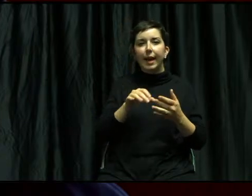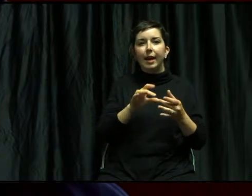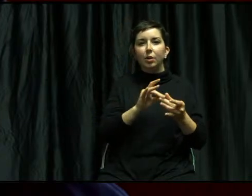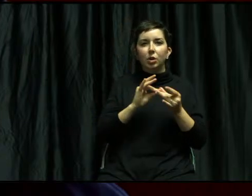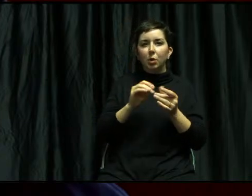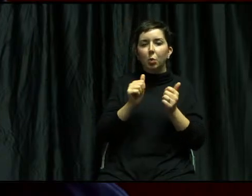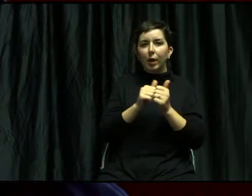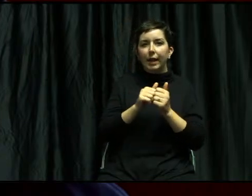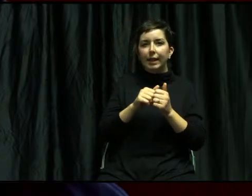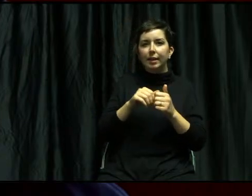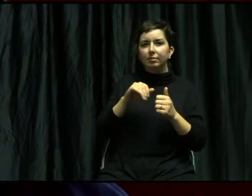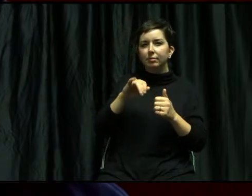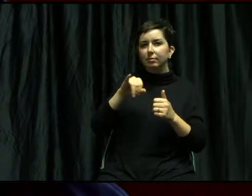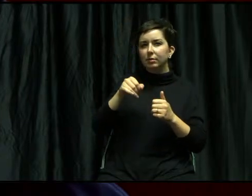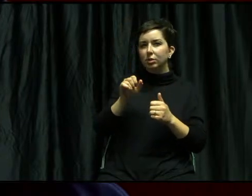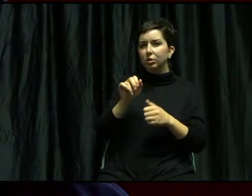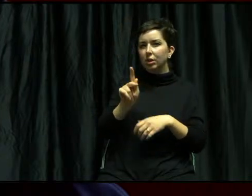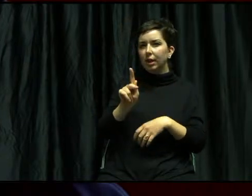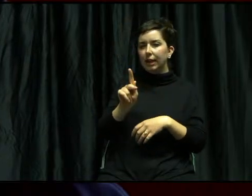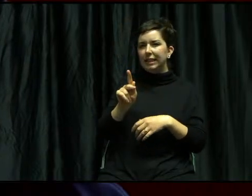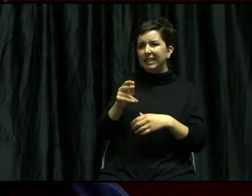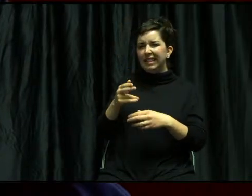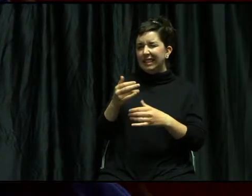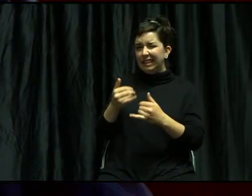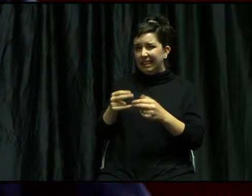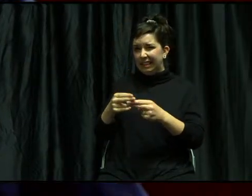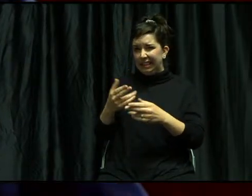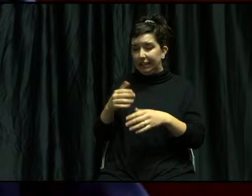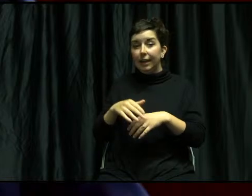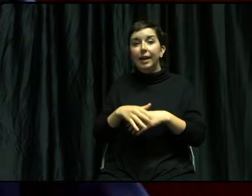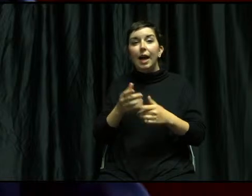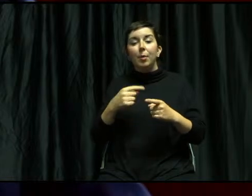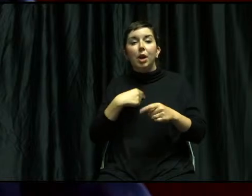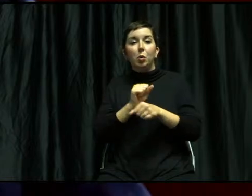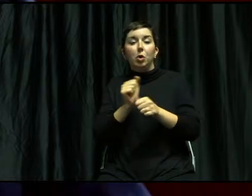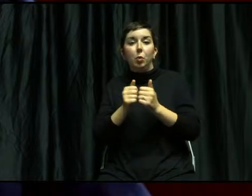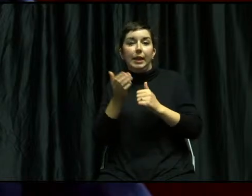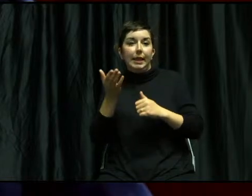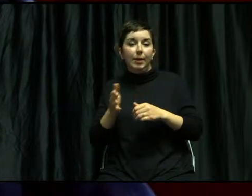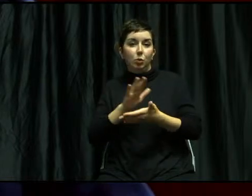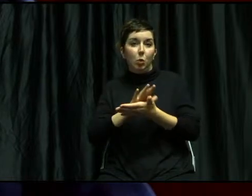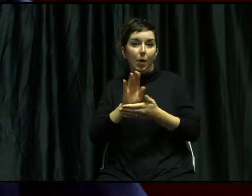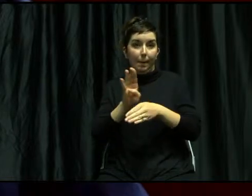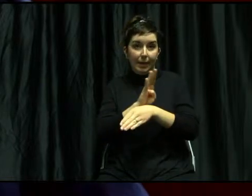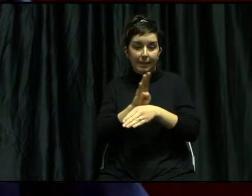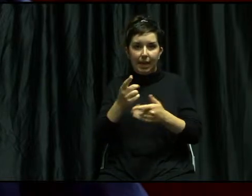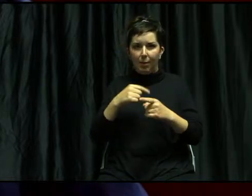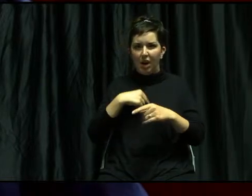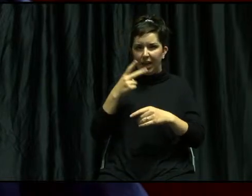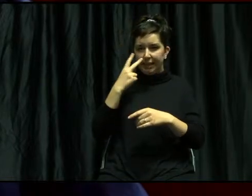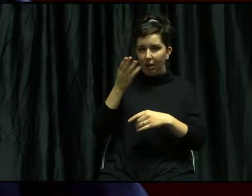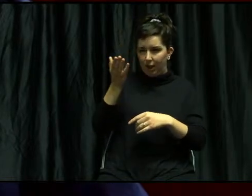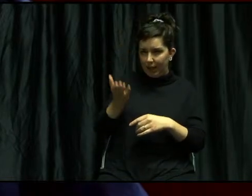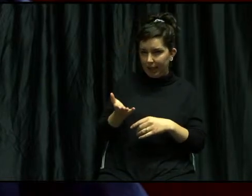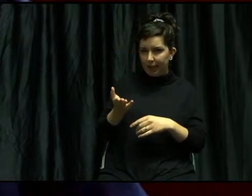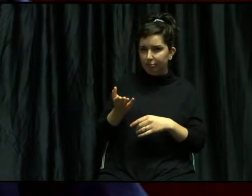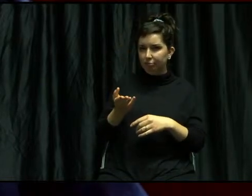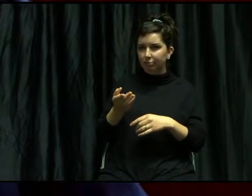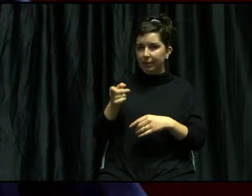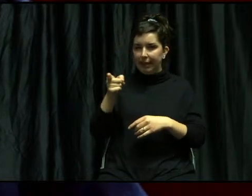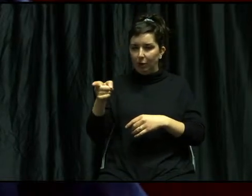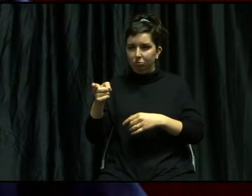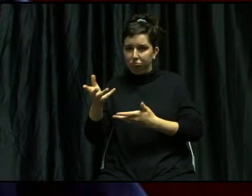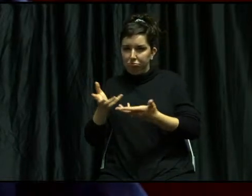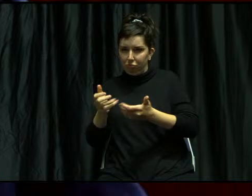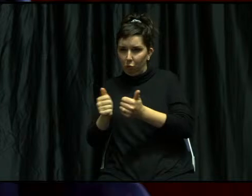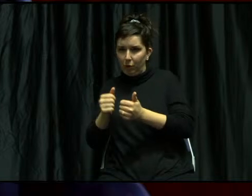Goddard, who I worked with in the School of Business. And whenever I would see Mr. Goddard, or whenever he would interact with students,